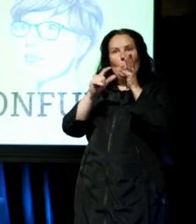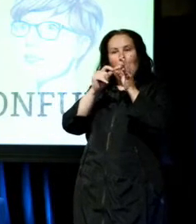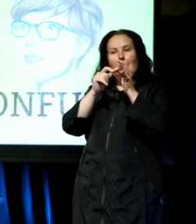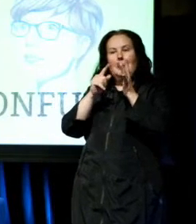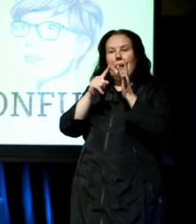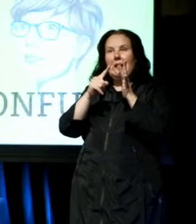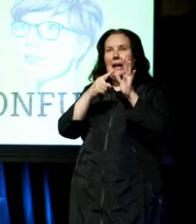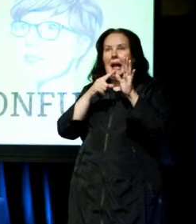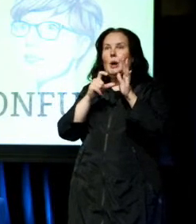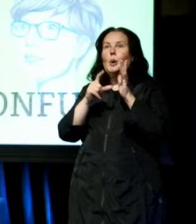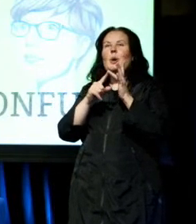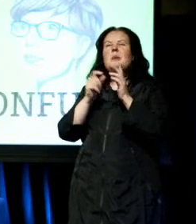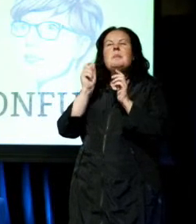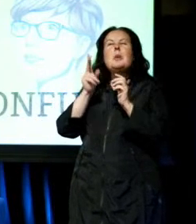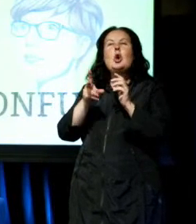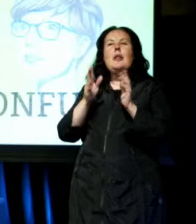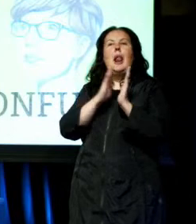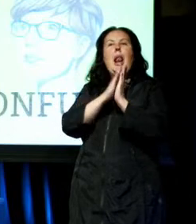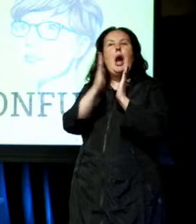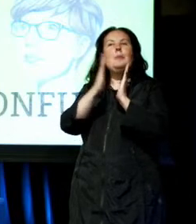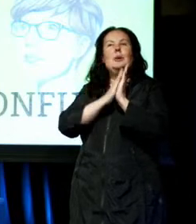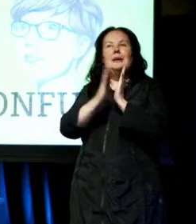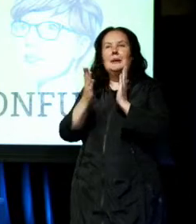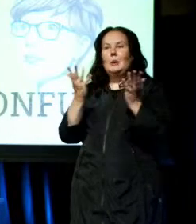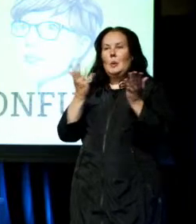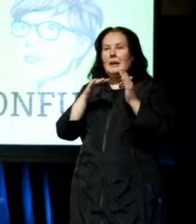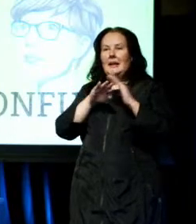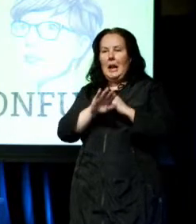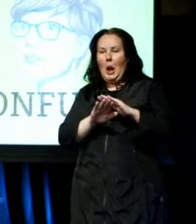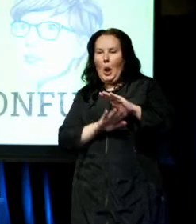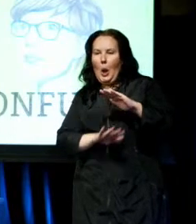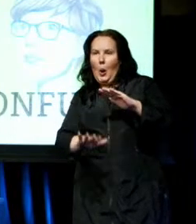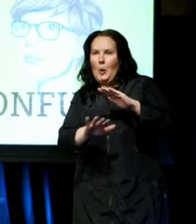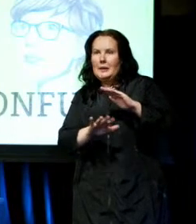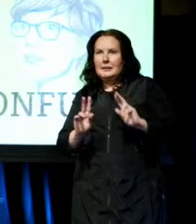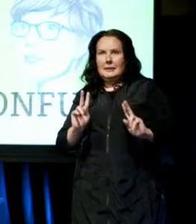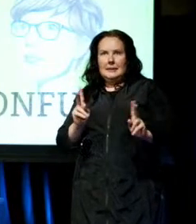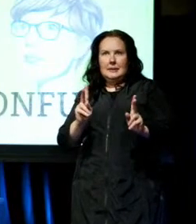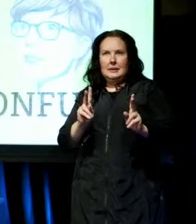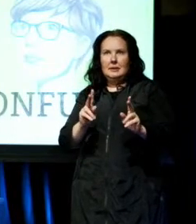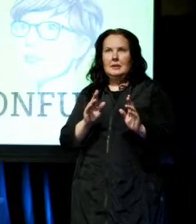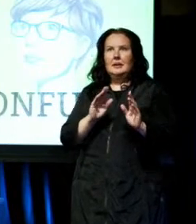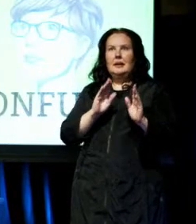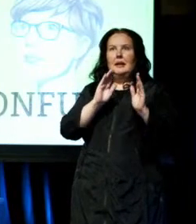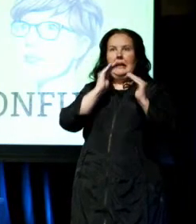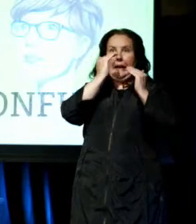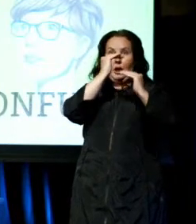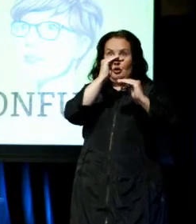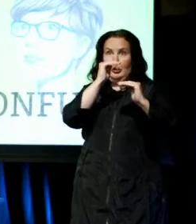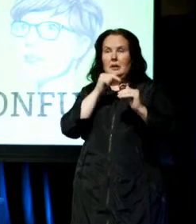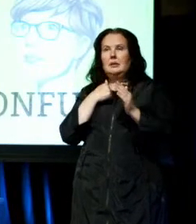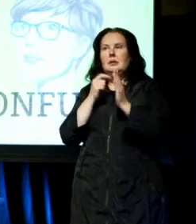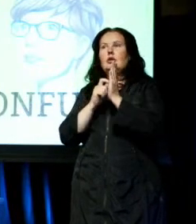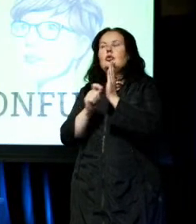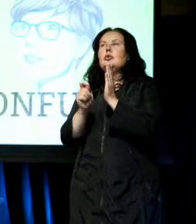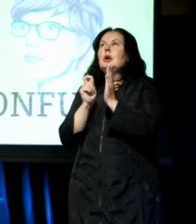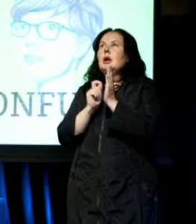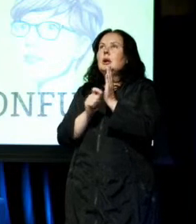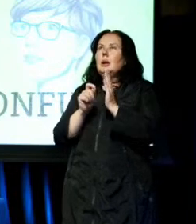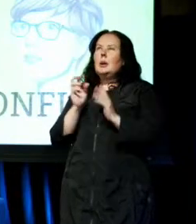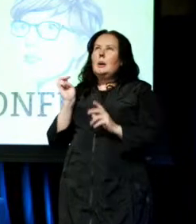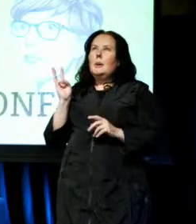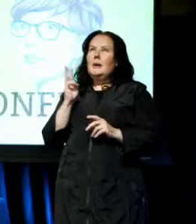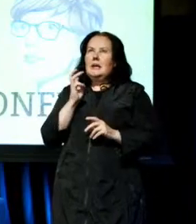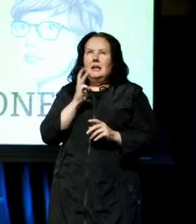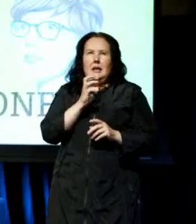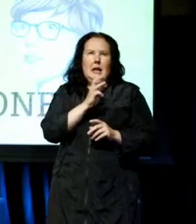not interesting for anyone else. In the lower secondary category, I wrote I was such